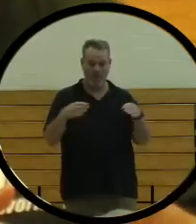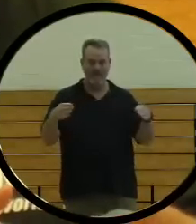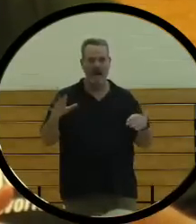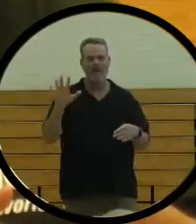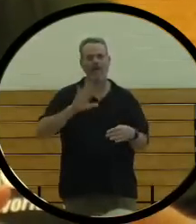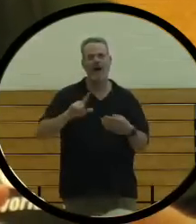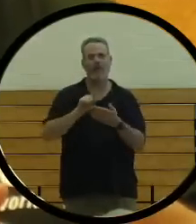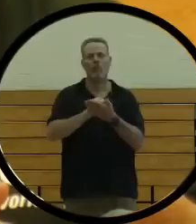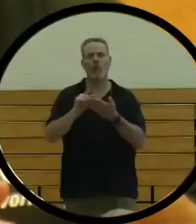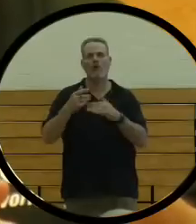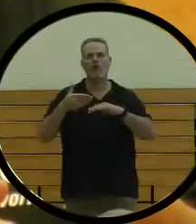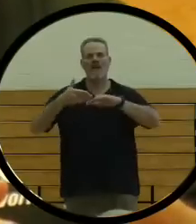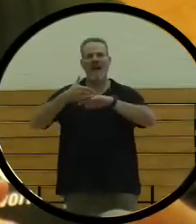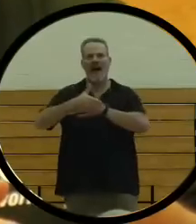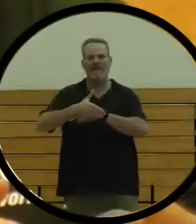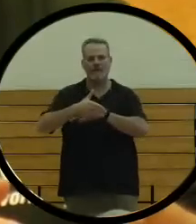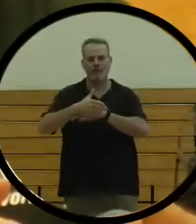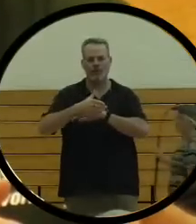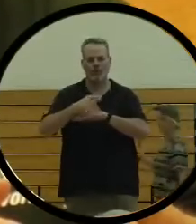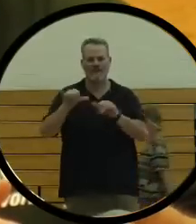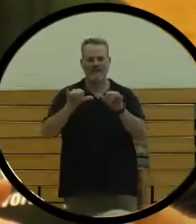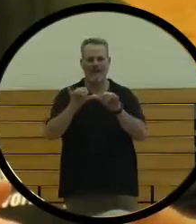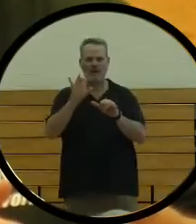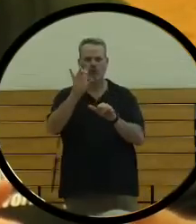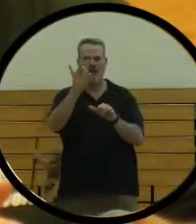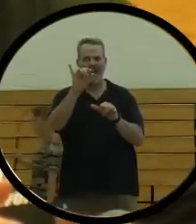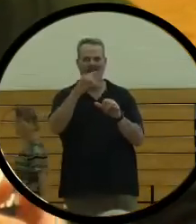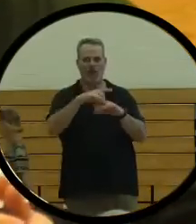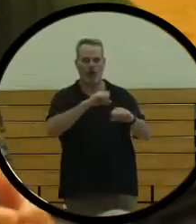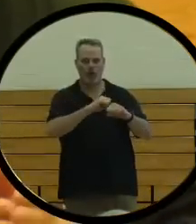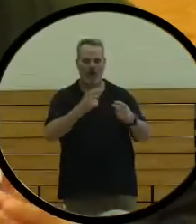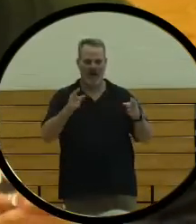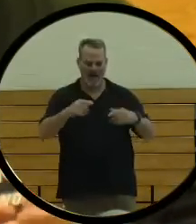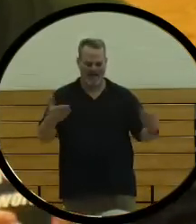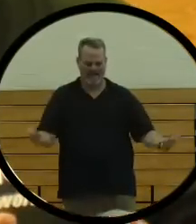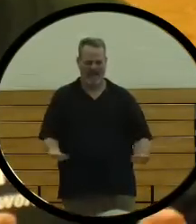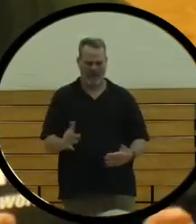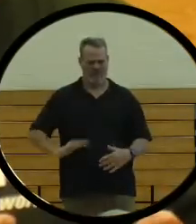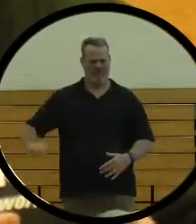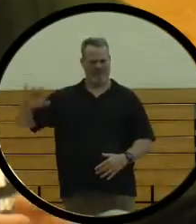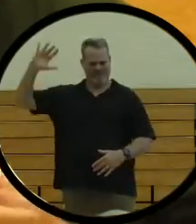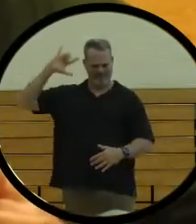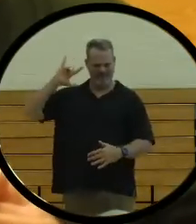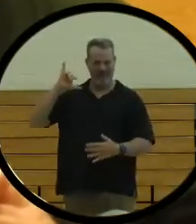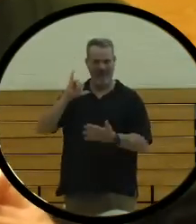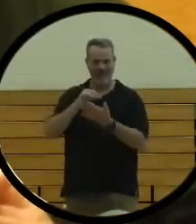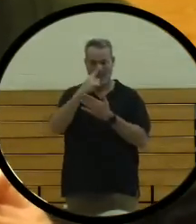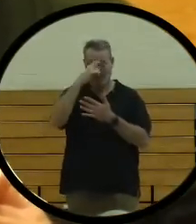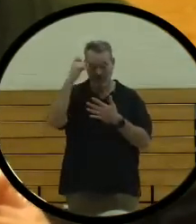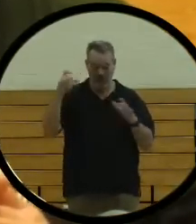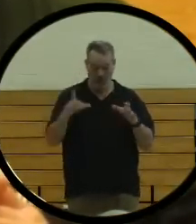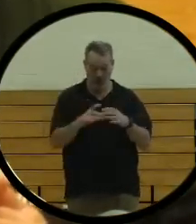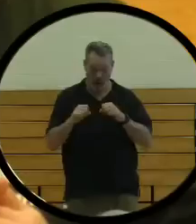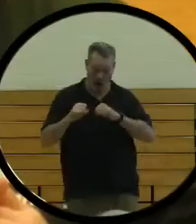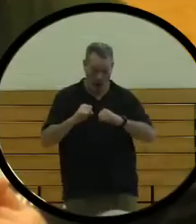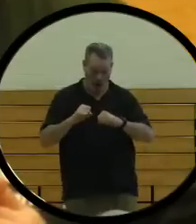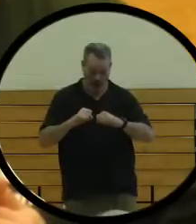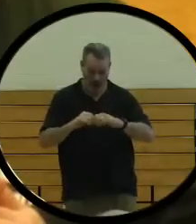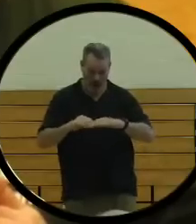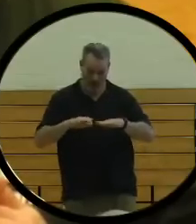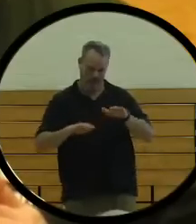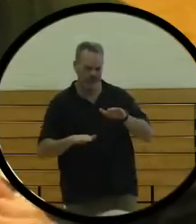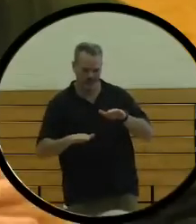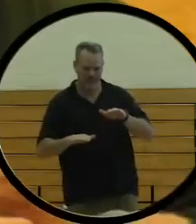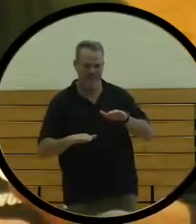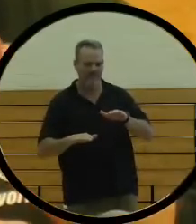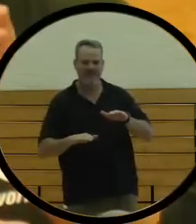about a week after the magnitude 8 earthquake that happened down here. And that was because the earthquake pulled that older part down. So that part does not